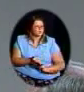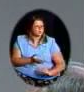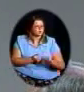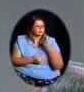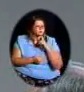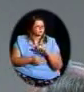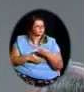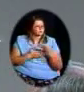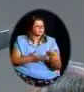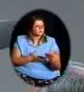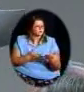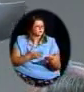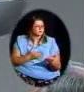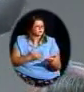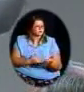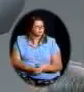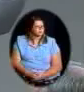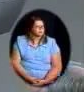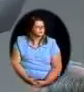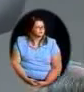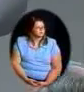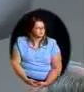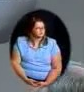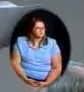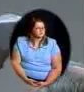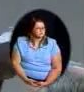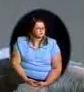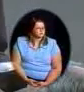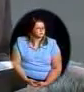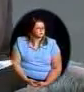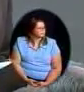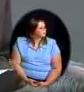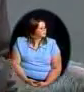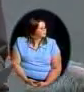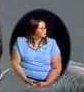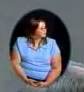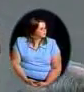to us. Dr. Graham, maybe a little update on where we're on that.